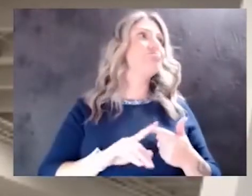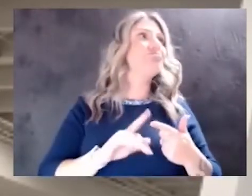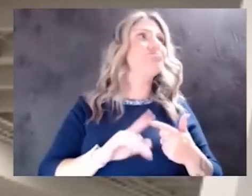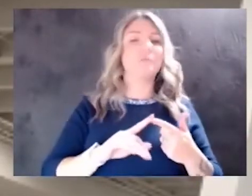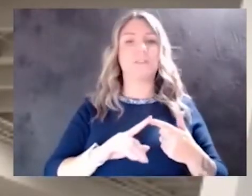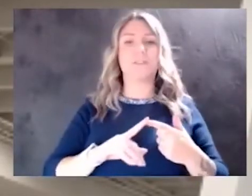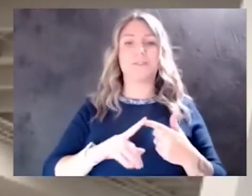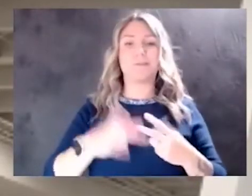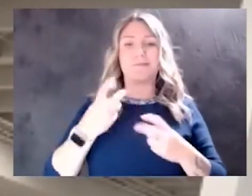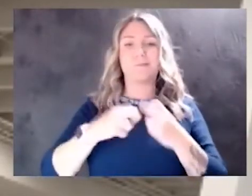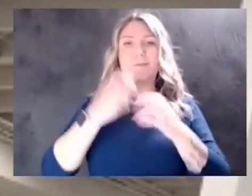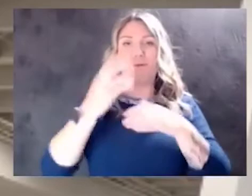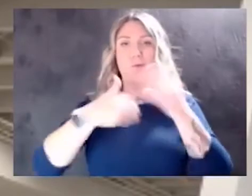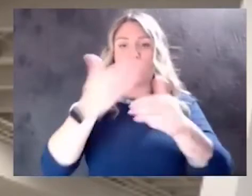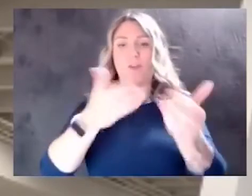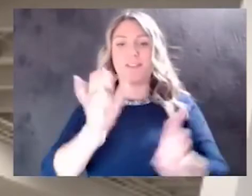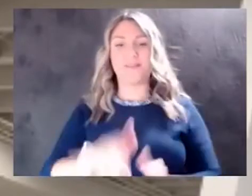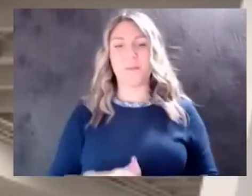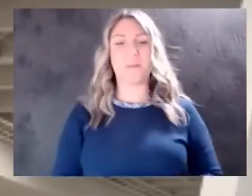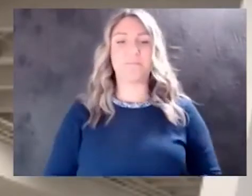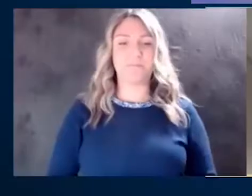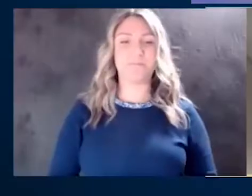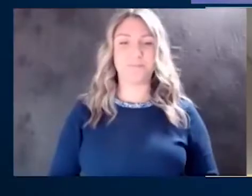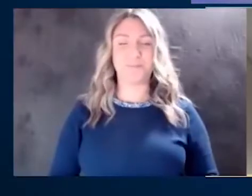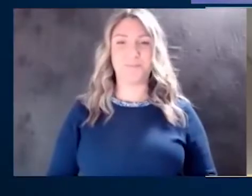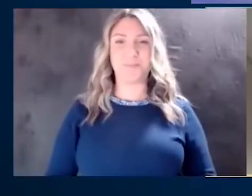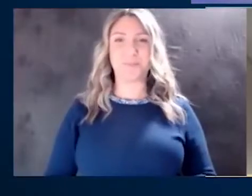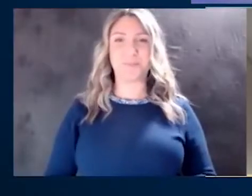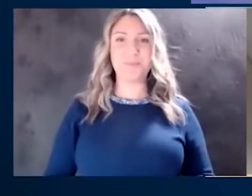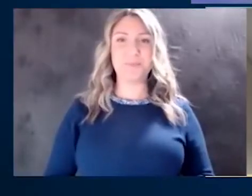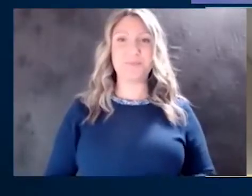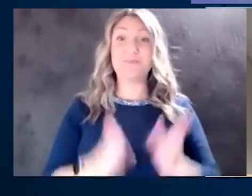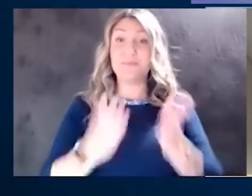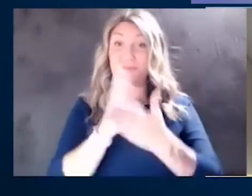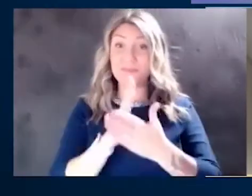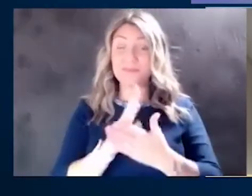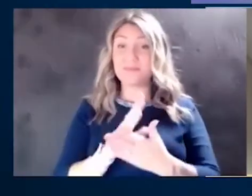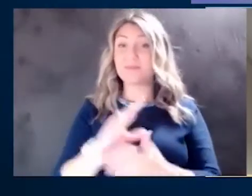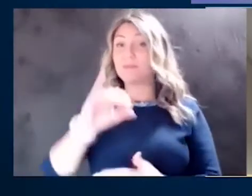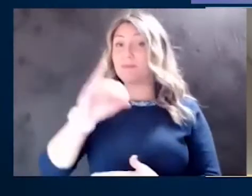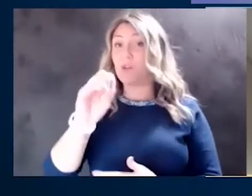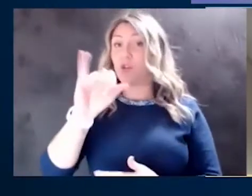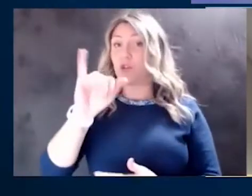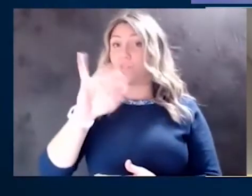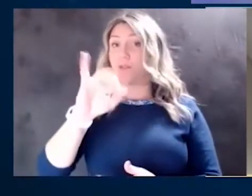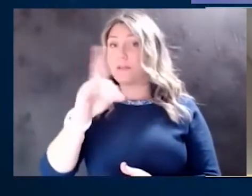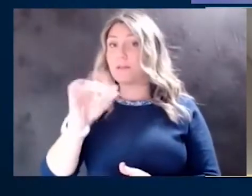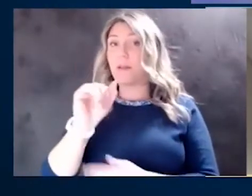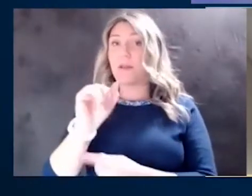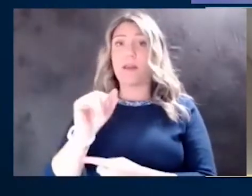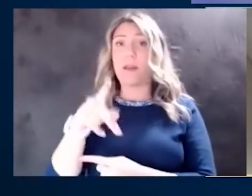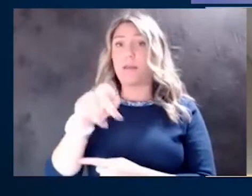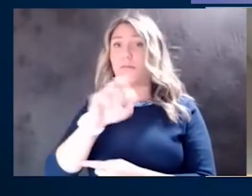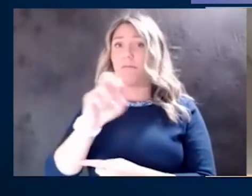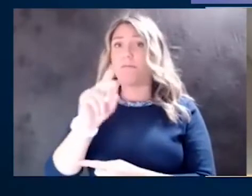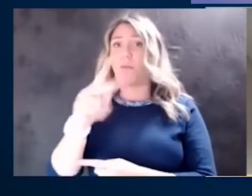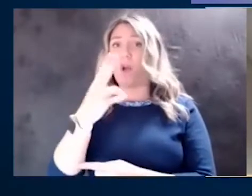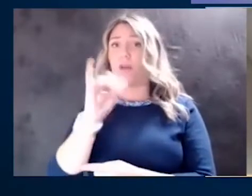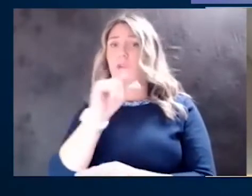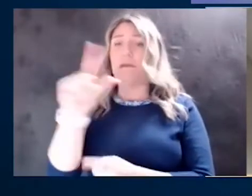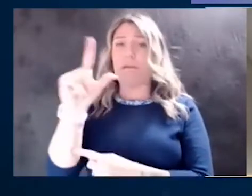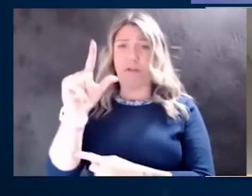difficult process of that. Okay. Josiah, how about up at Park Hill? How did you have to do virtual